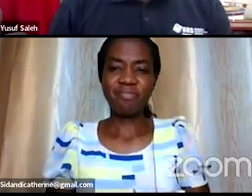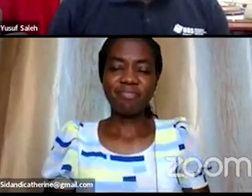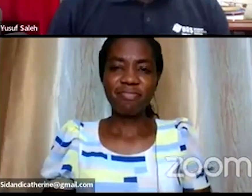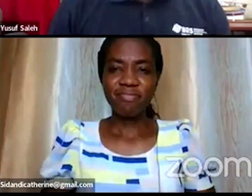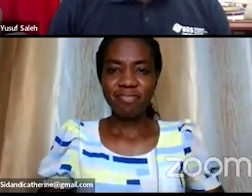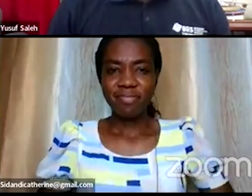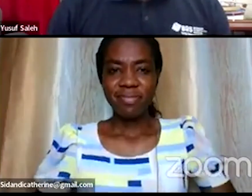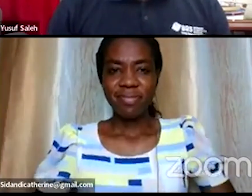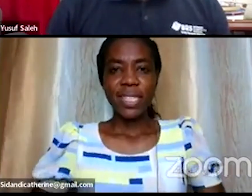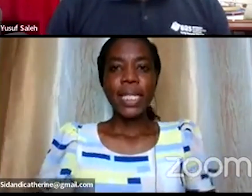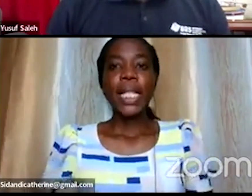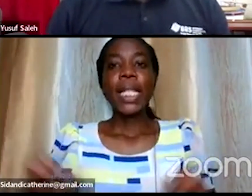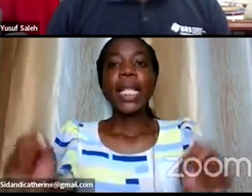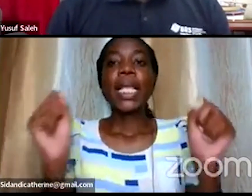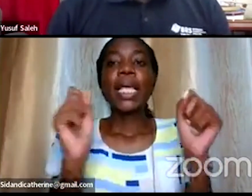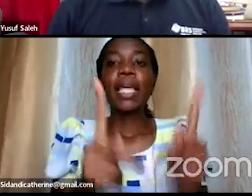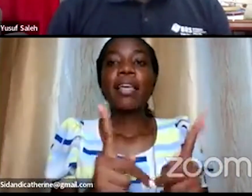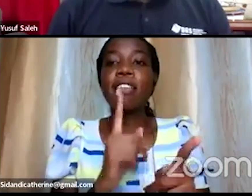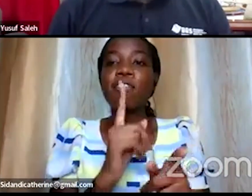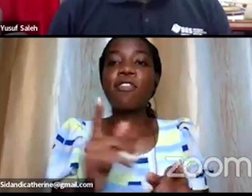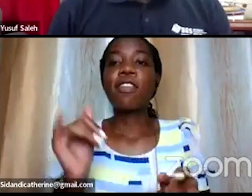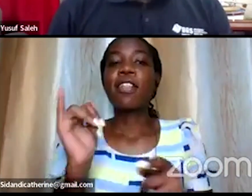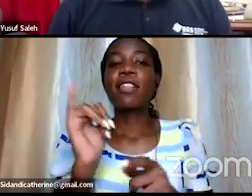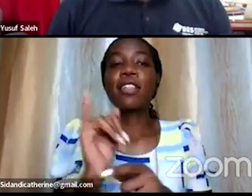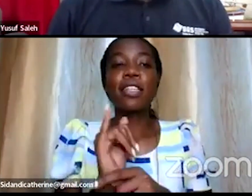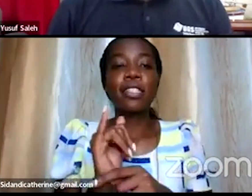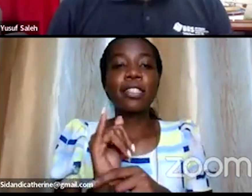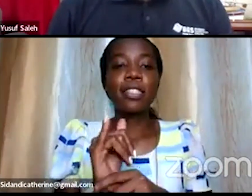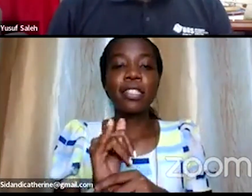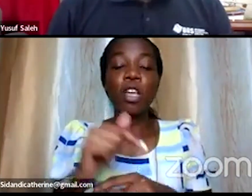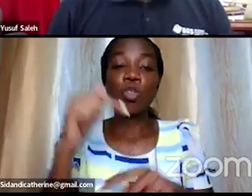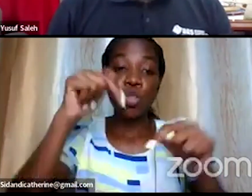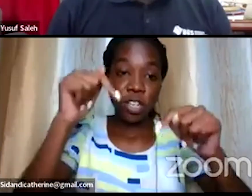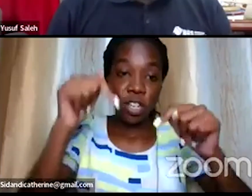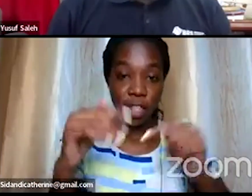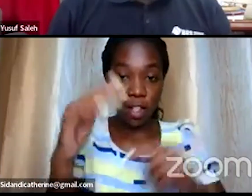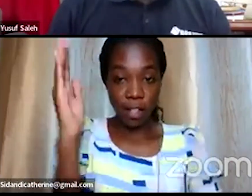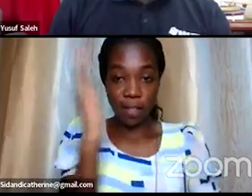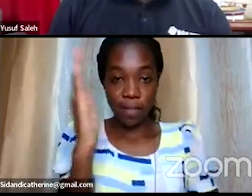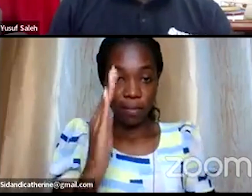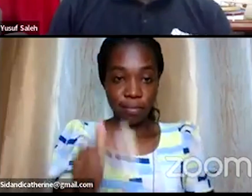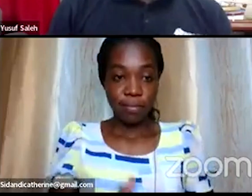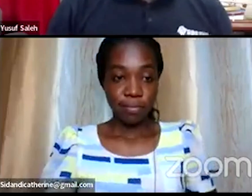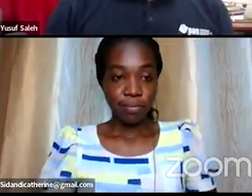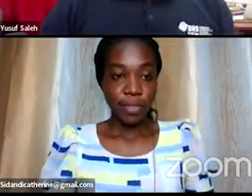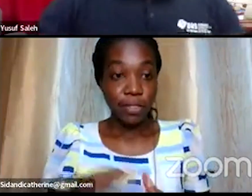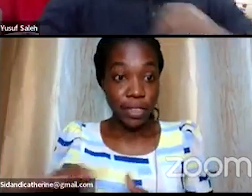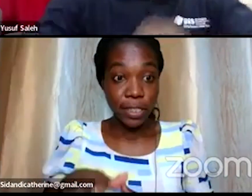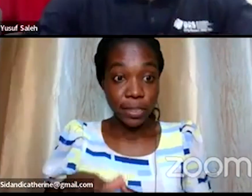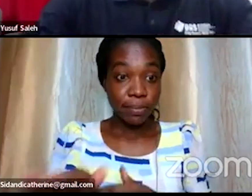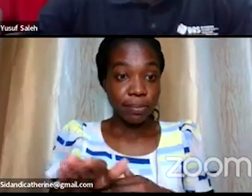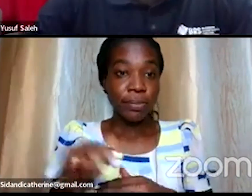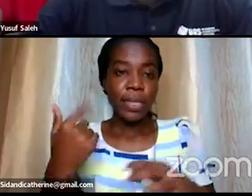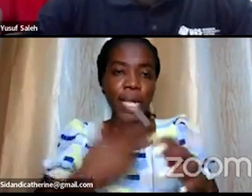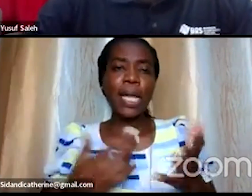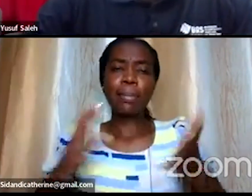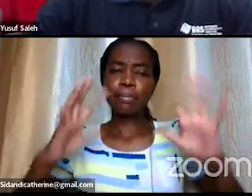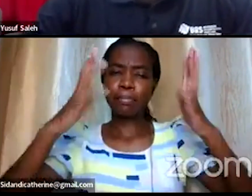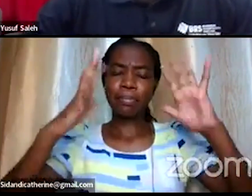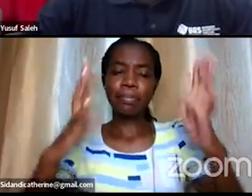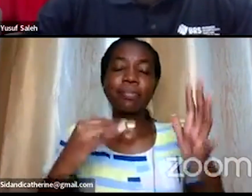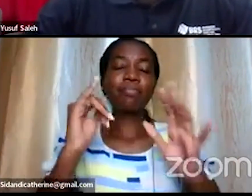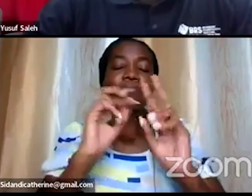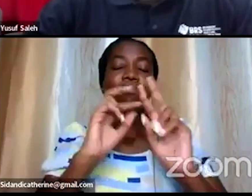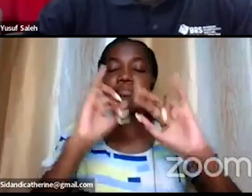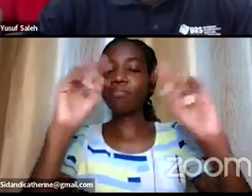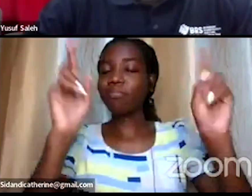So right, this evening, we are celebrating the International HR Day,